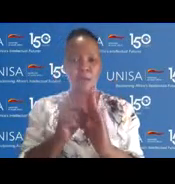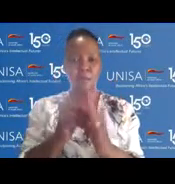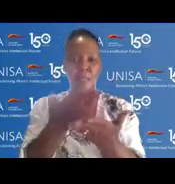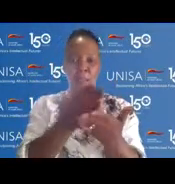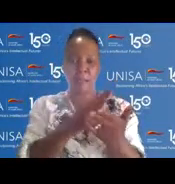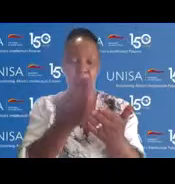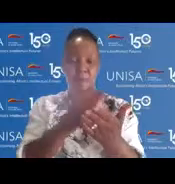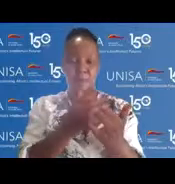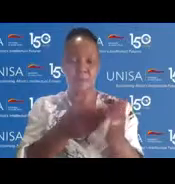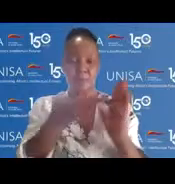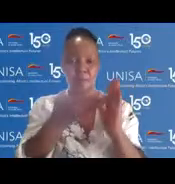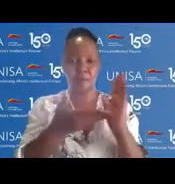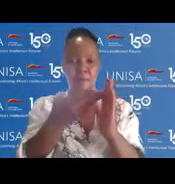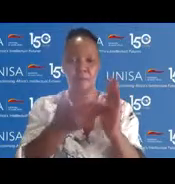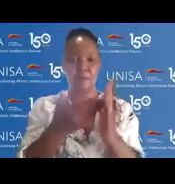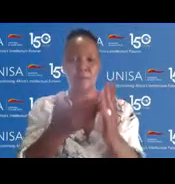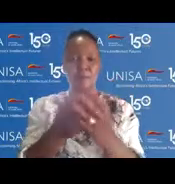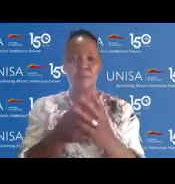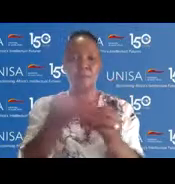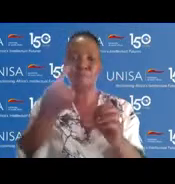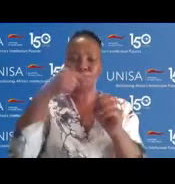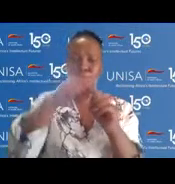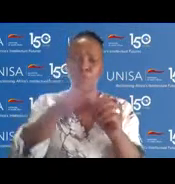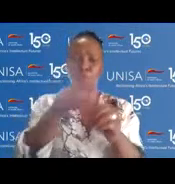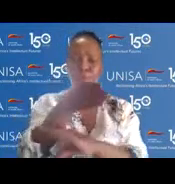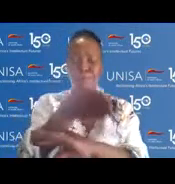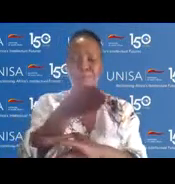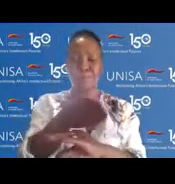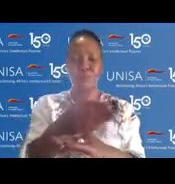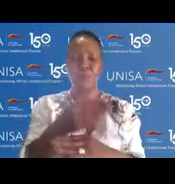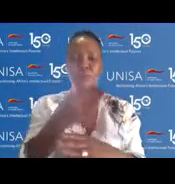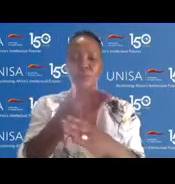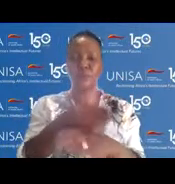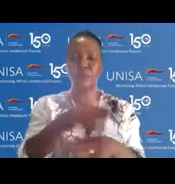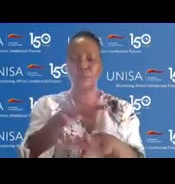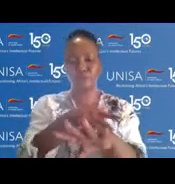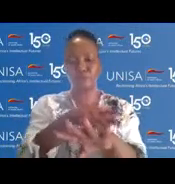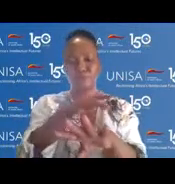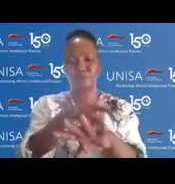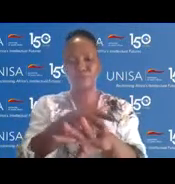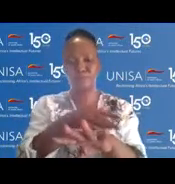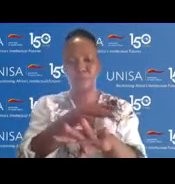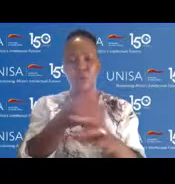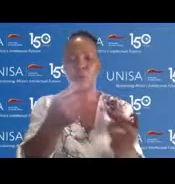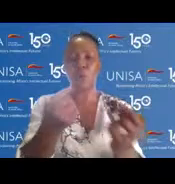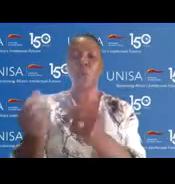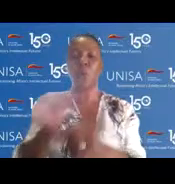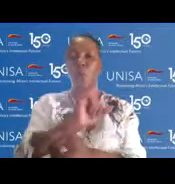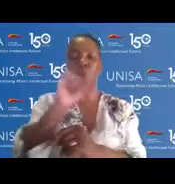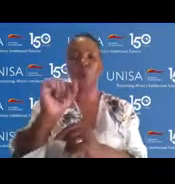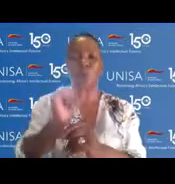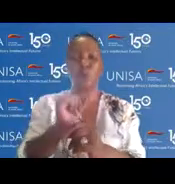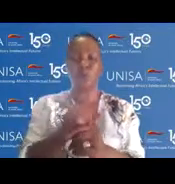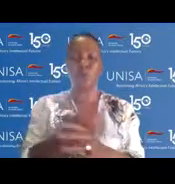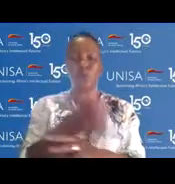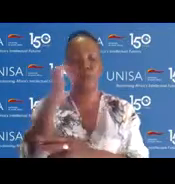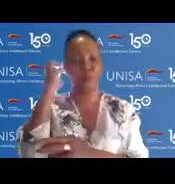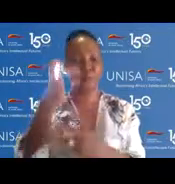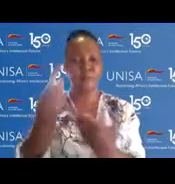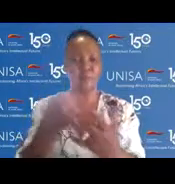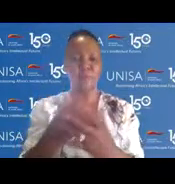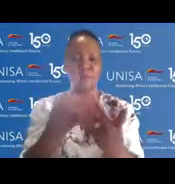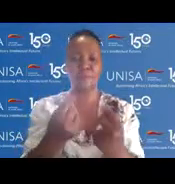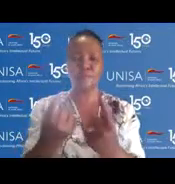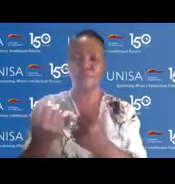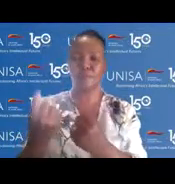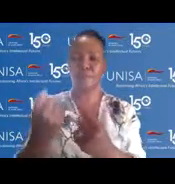quite a lot of content in them, but just work through them slowly. You can do this on your mobile device, read through the, how can I say, the key concepts,